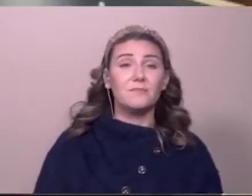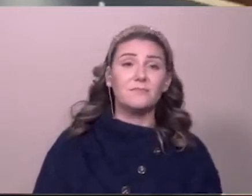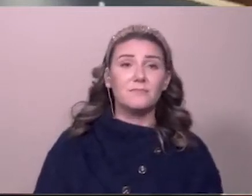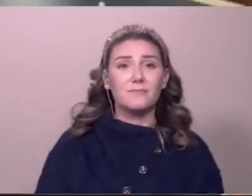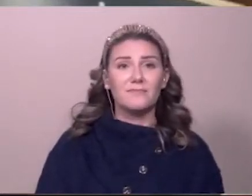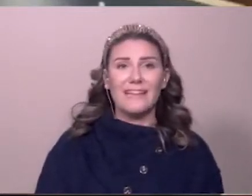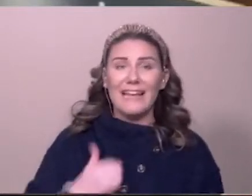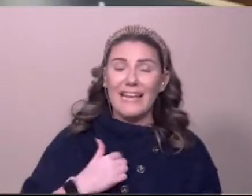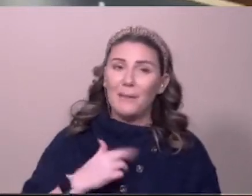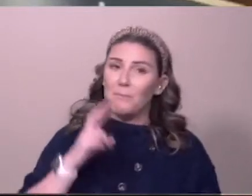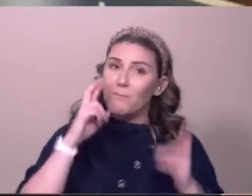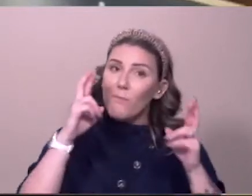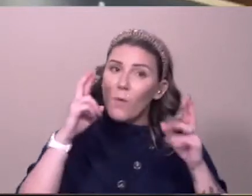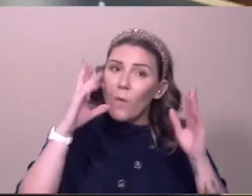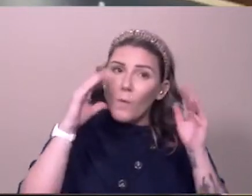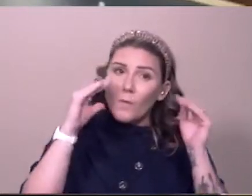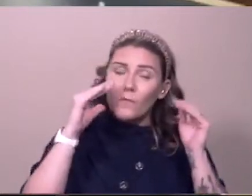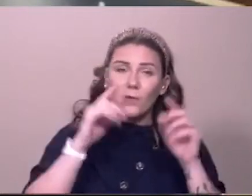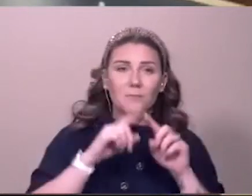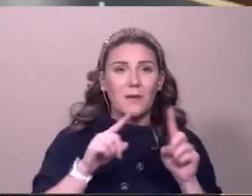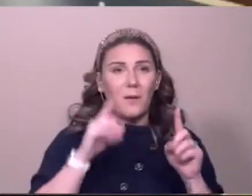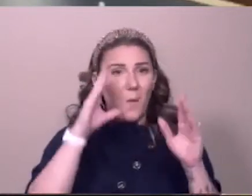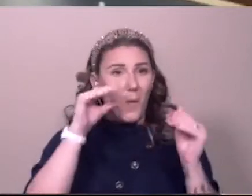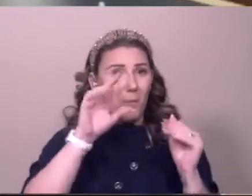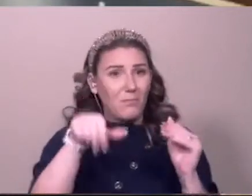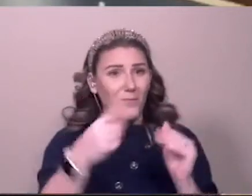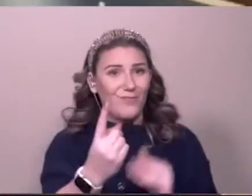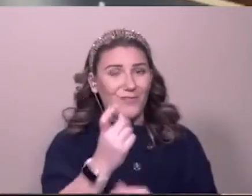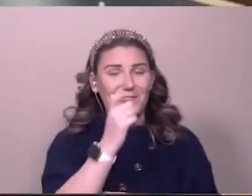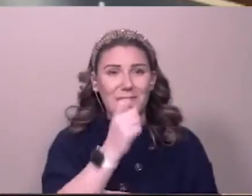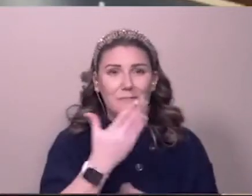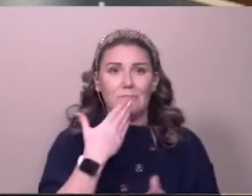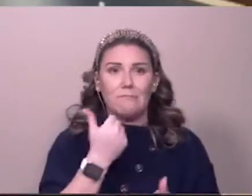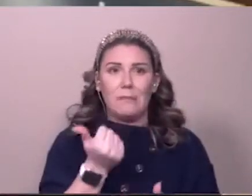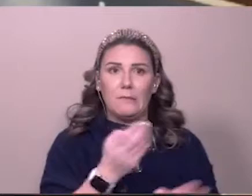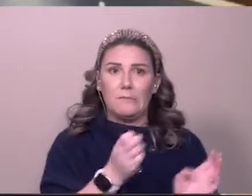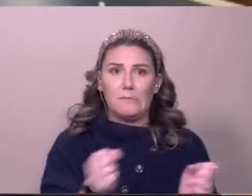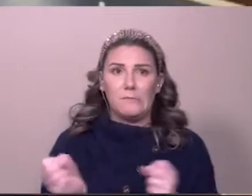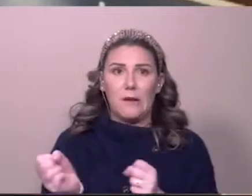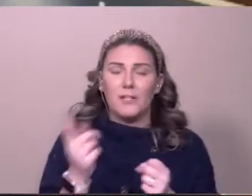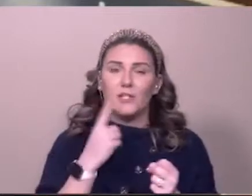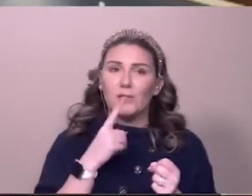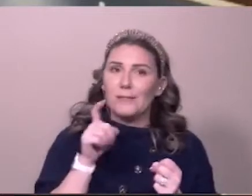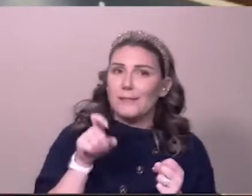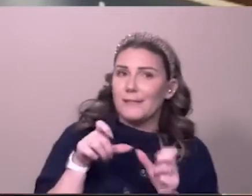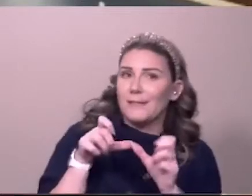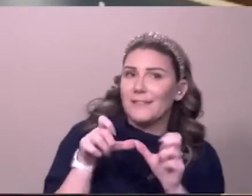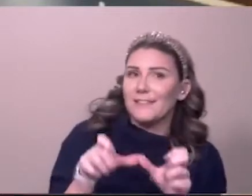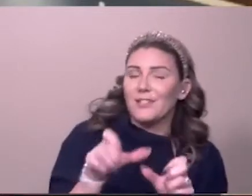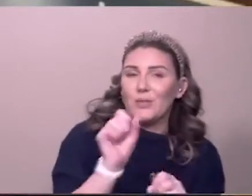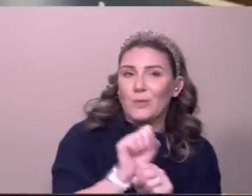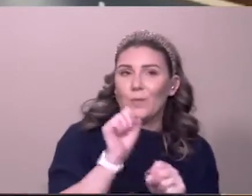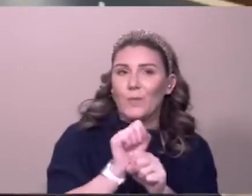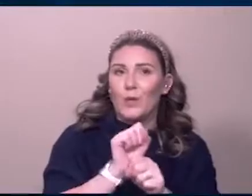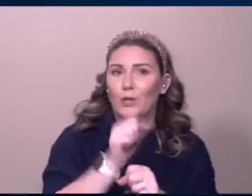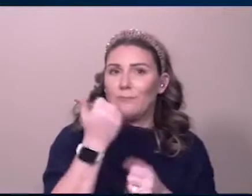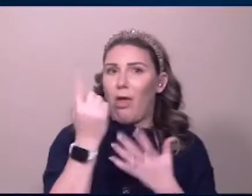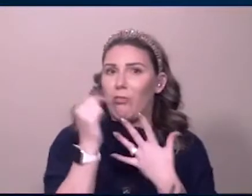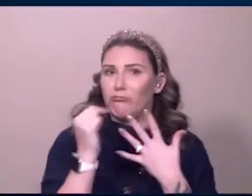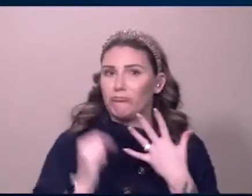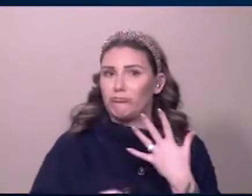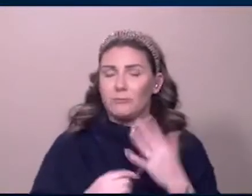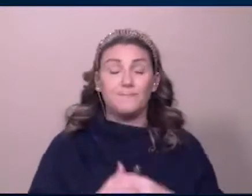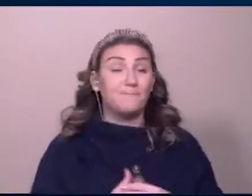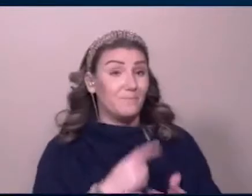I'm hopeful, but hope alone is, not a good strategy. We need to continue to work on other things. That's